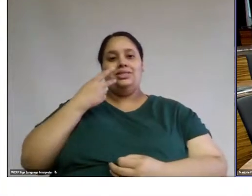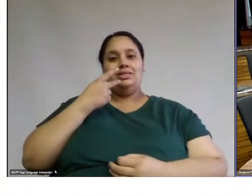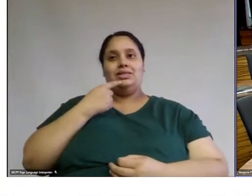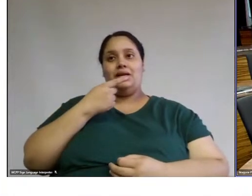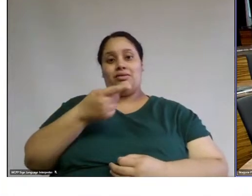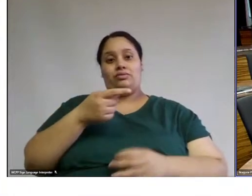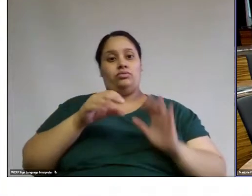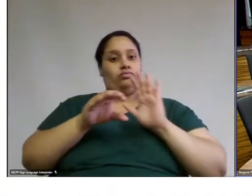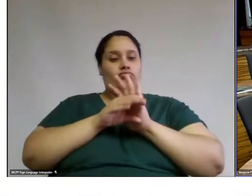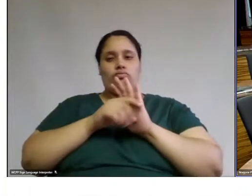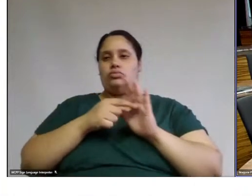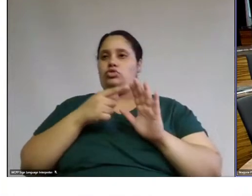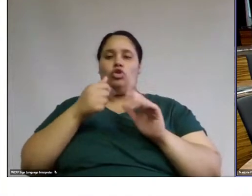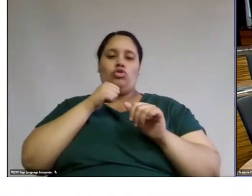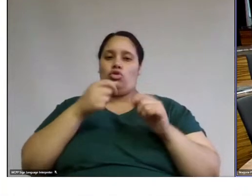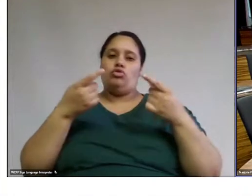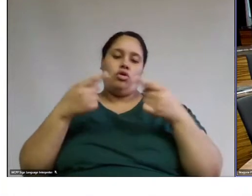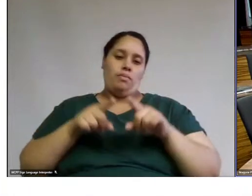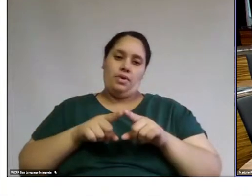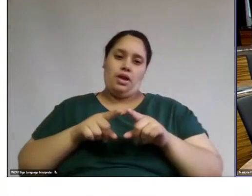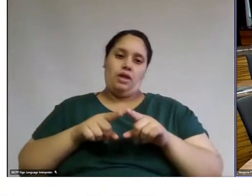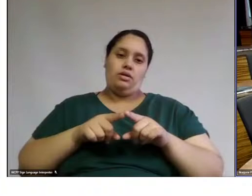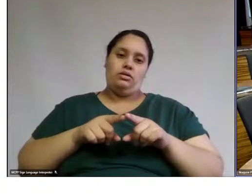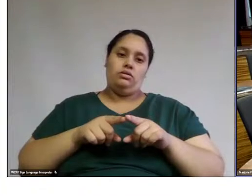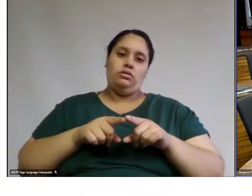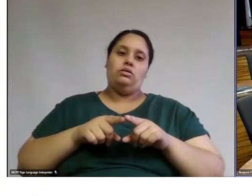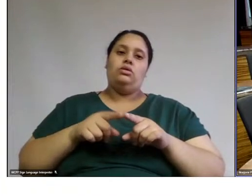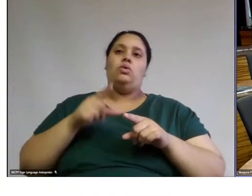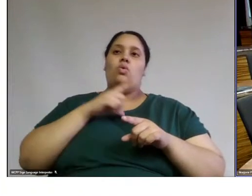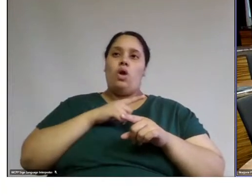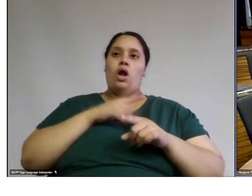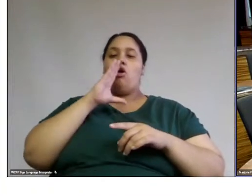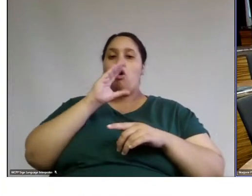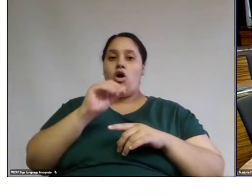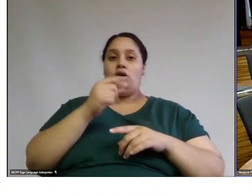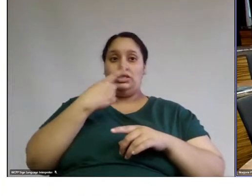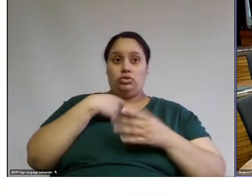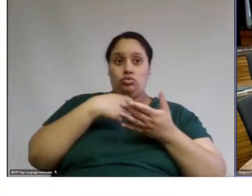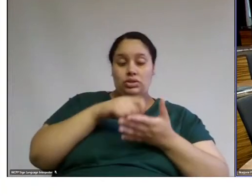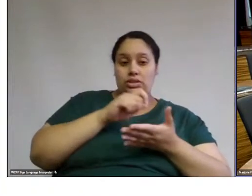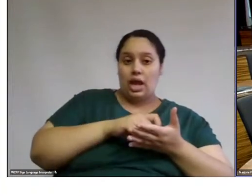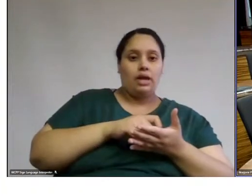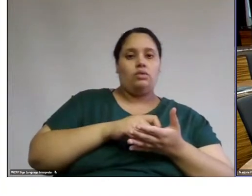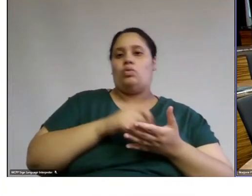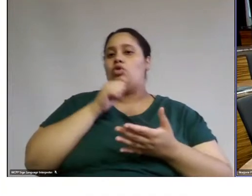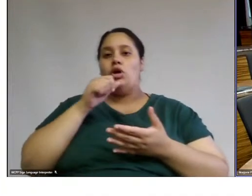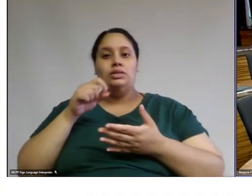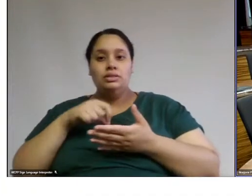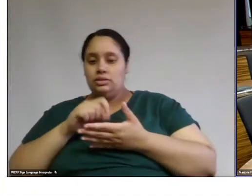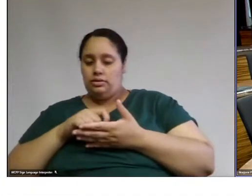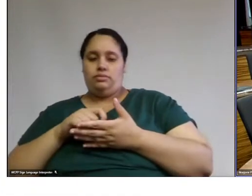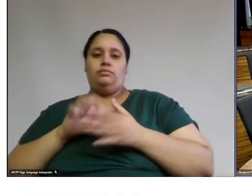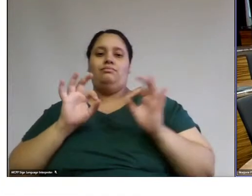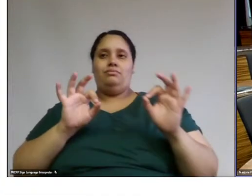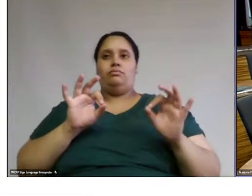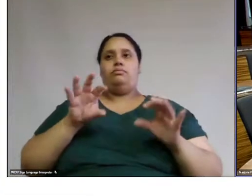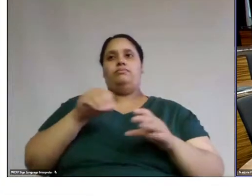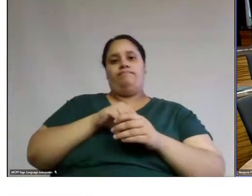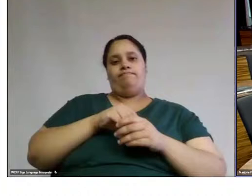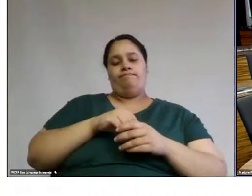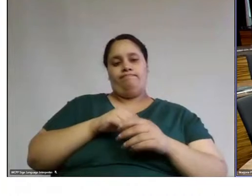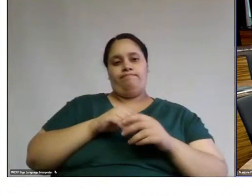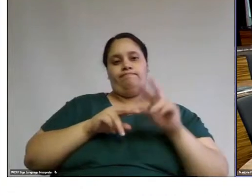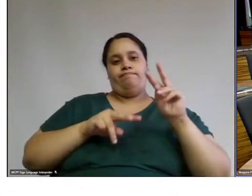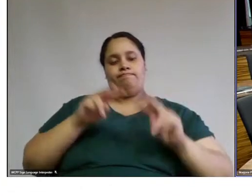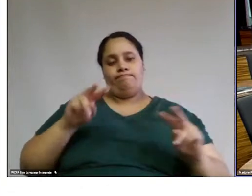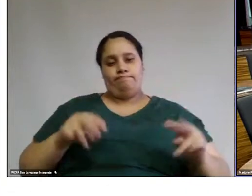incomplete. In some cases, the teachers signed for those as well, which was not allowed in terms of the circular as well. So I think